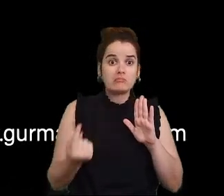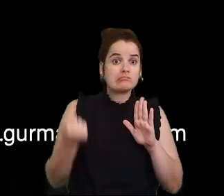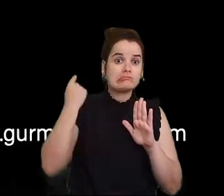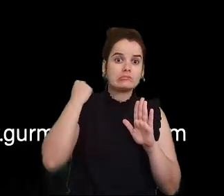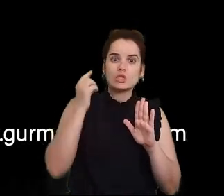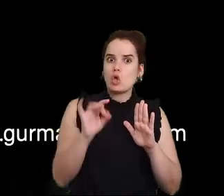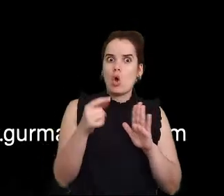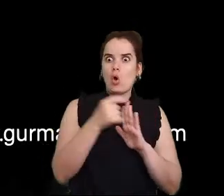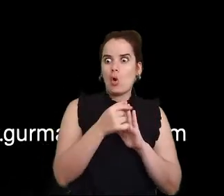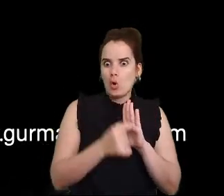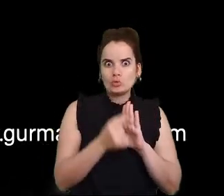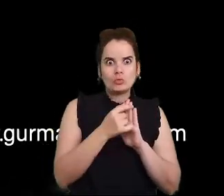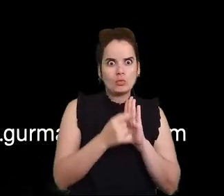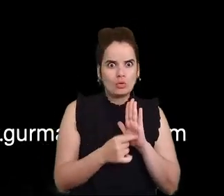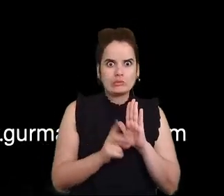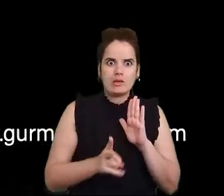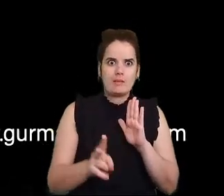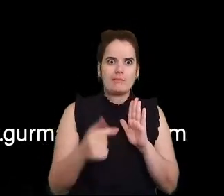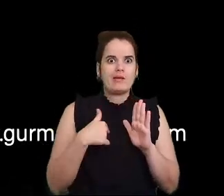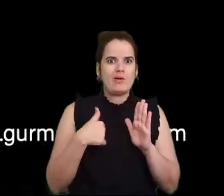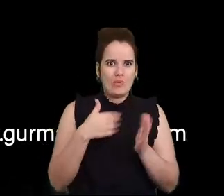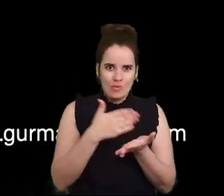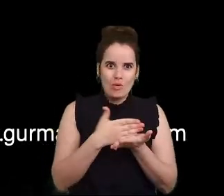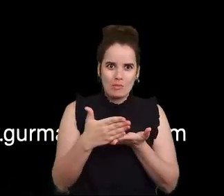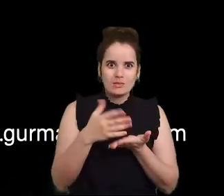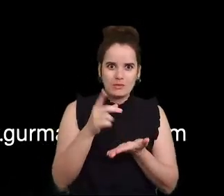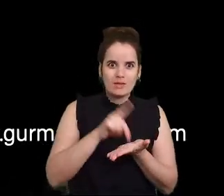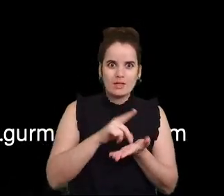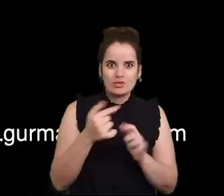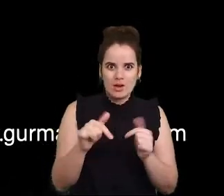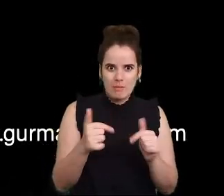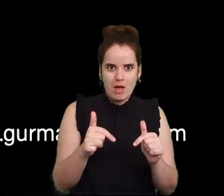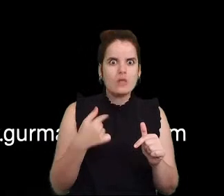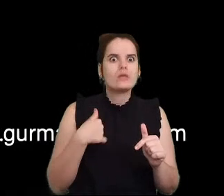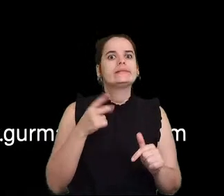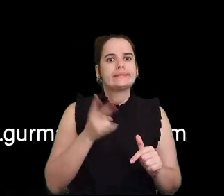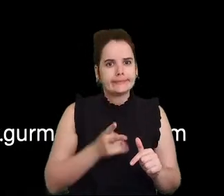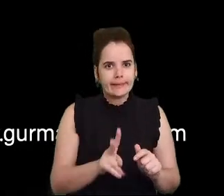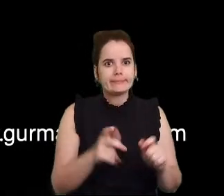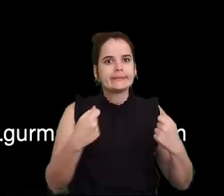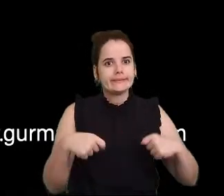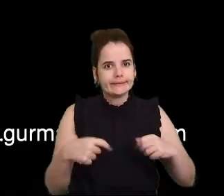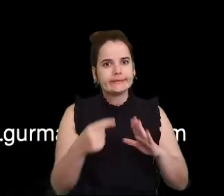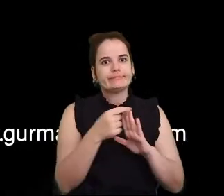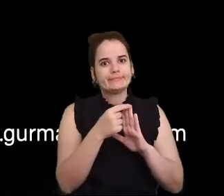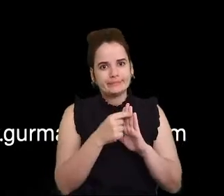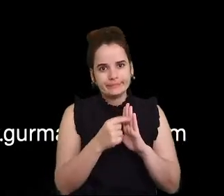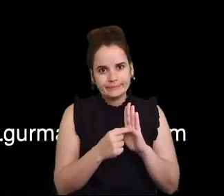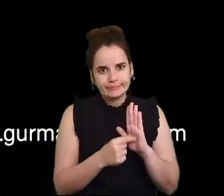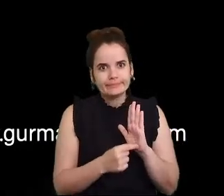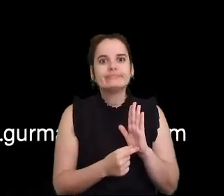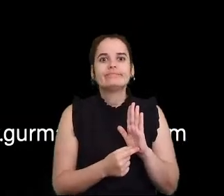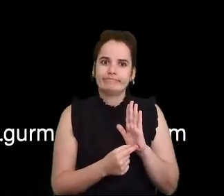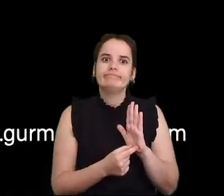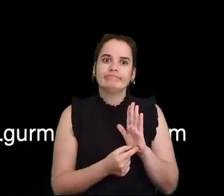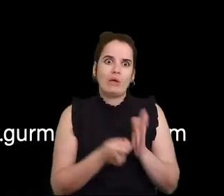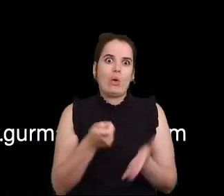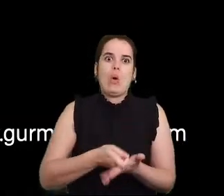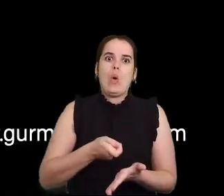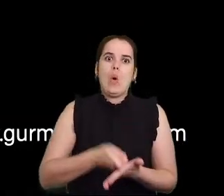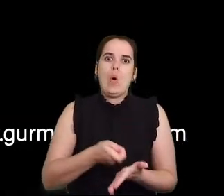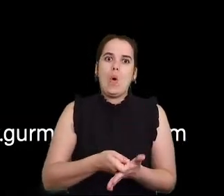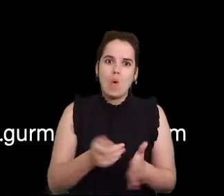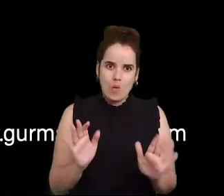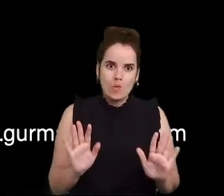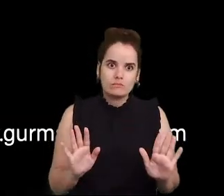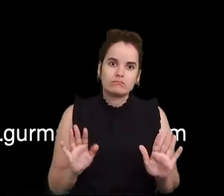need to code was high. There were few visualizations I could make if I didn't write T3. We'll talk